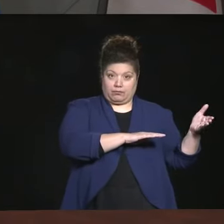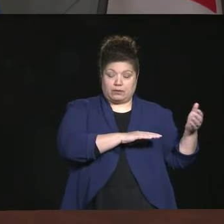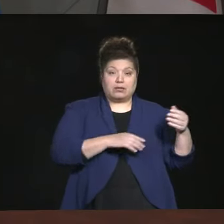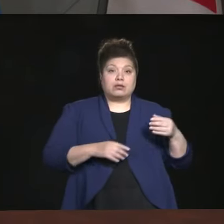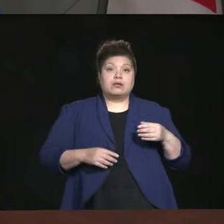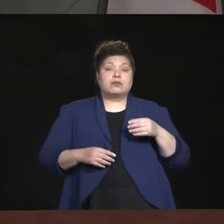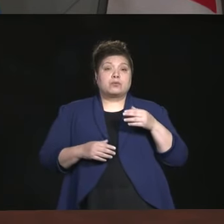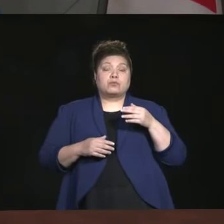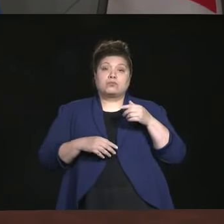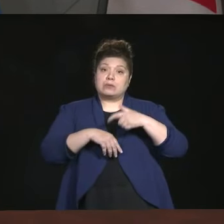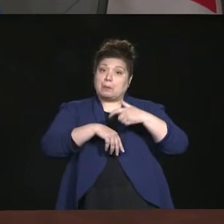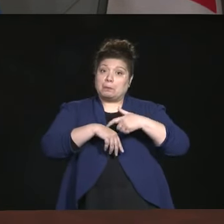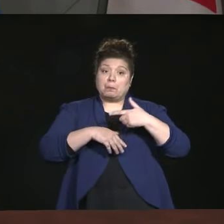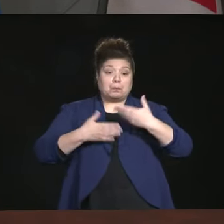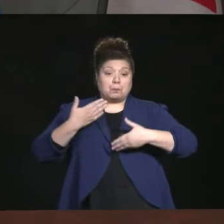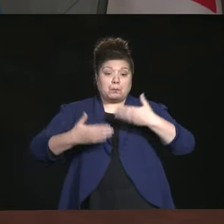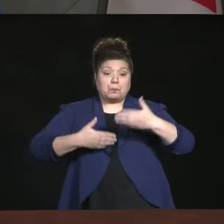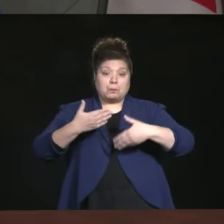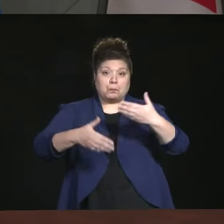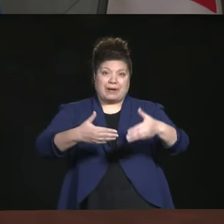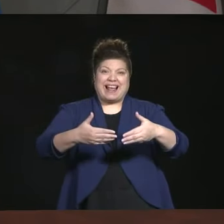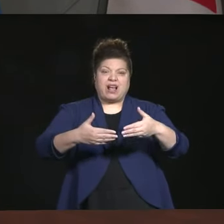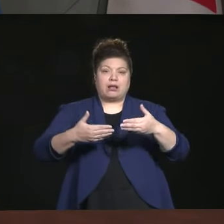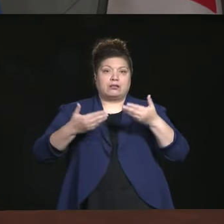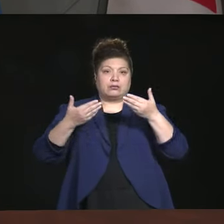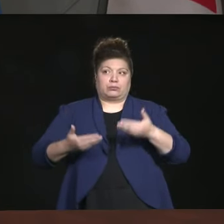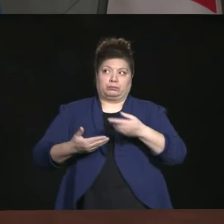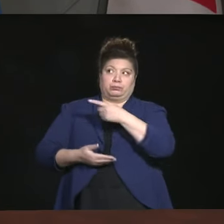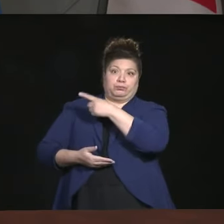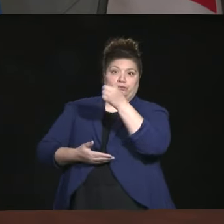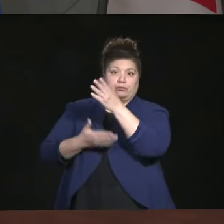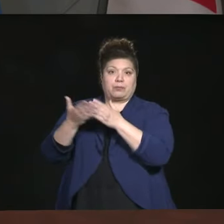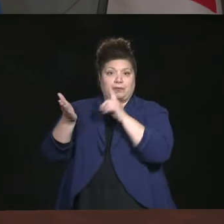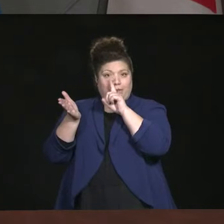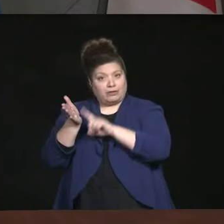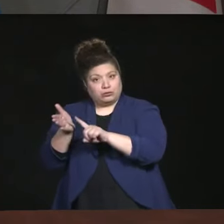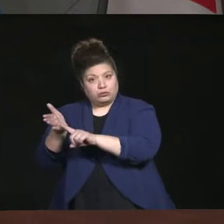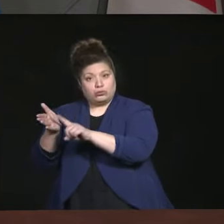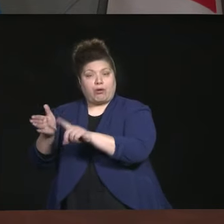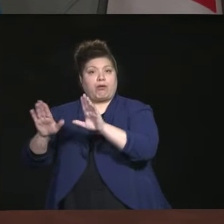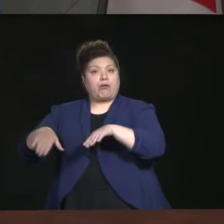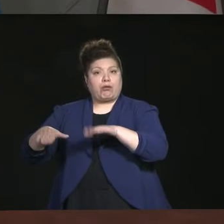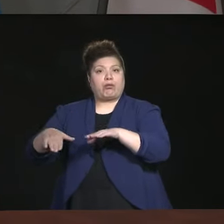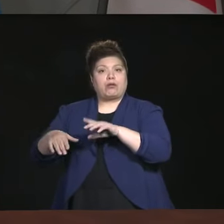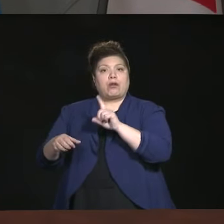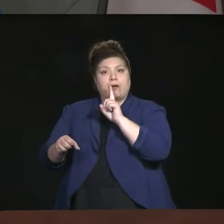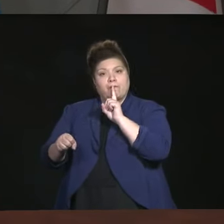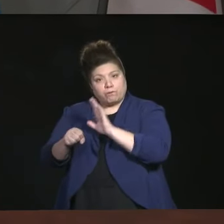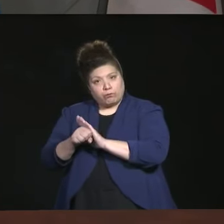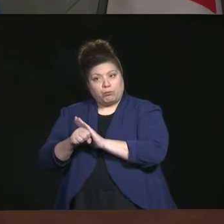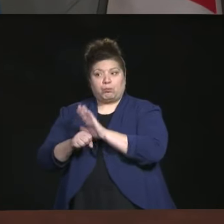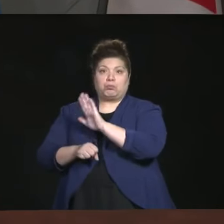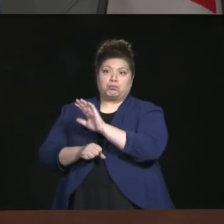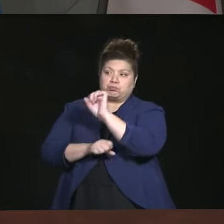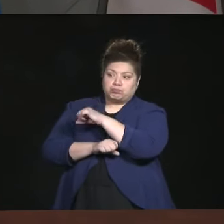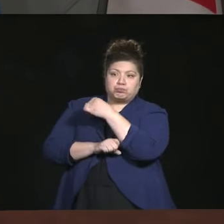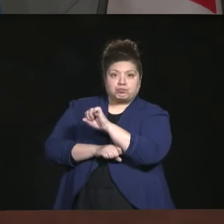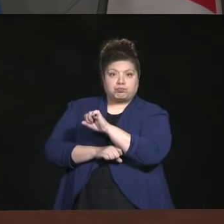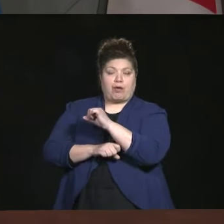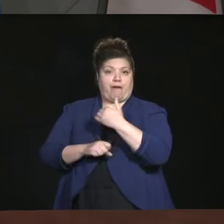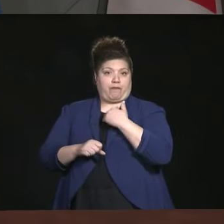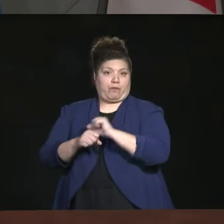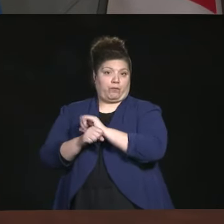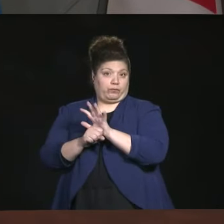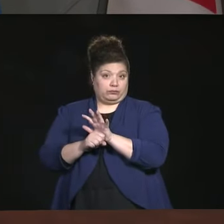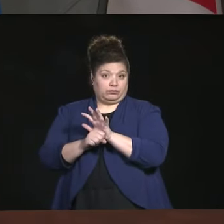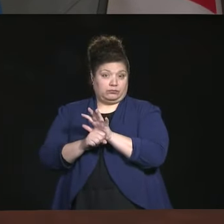other people under investigation, awaiting lab results, or not yet tested. So even if you're not hearing cases in your